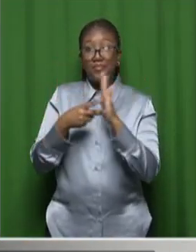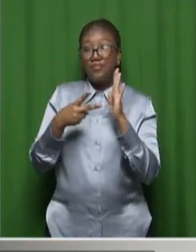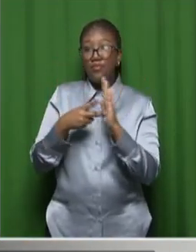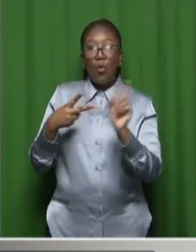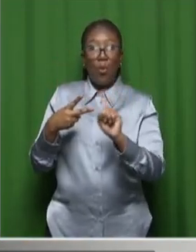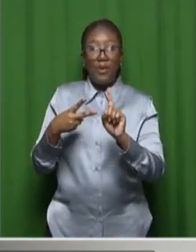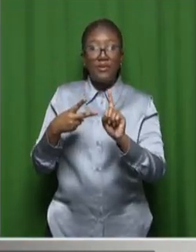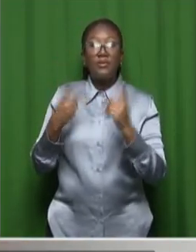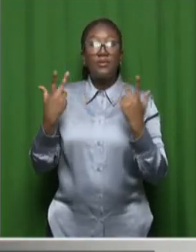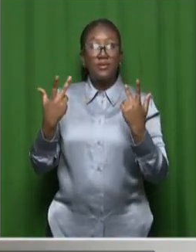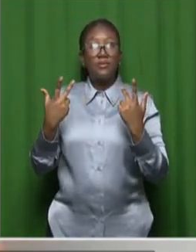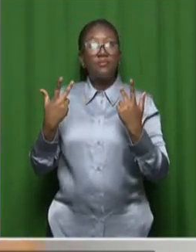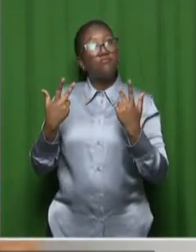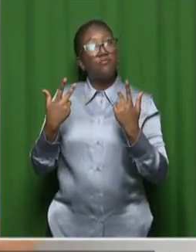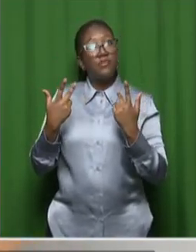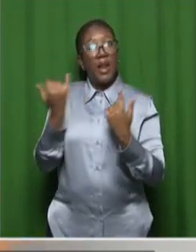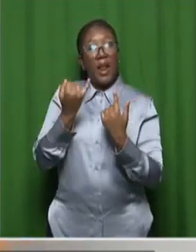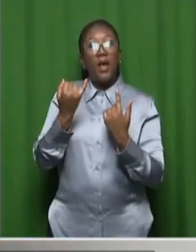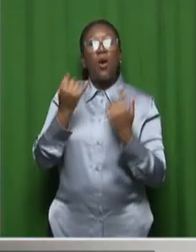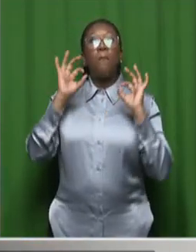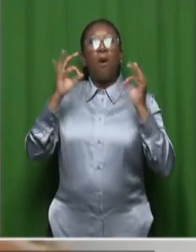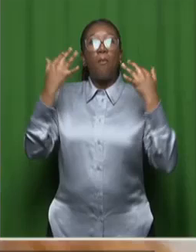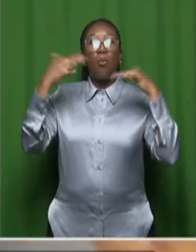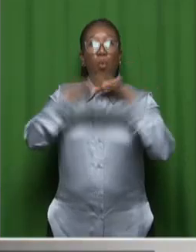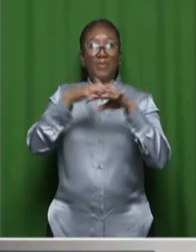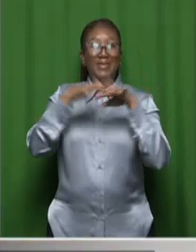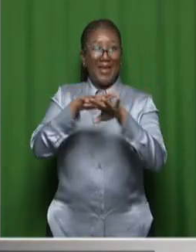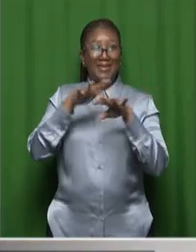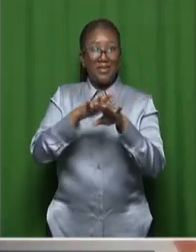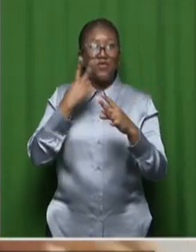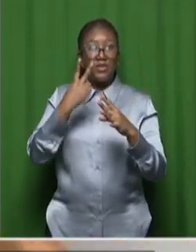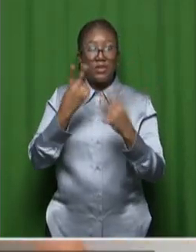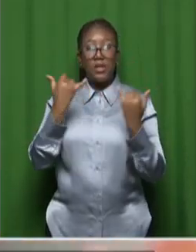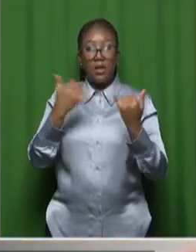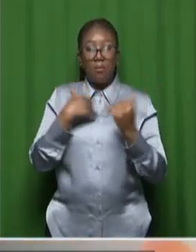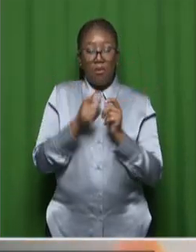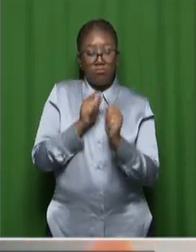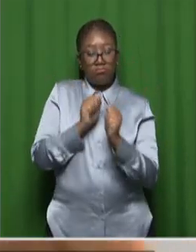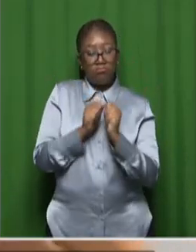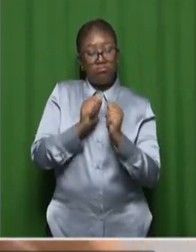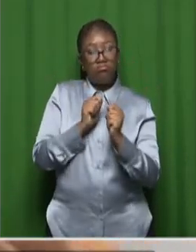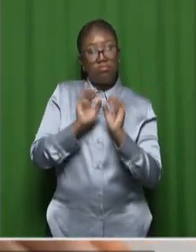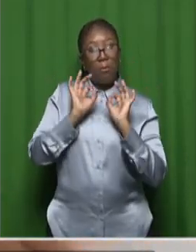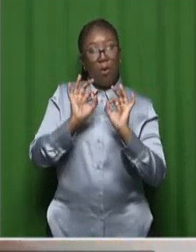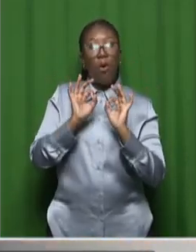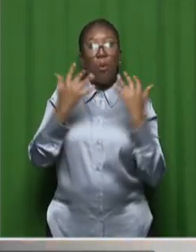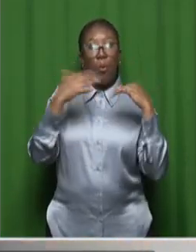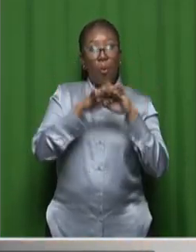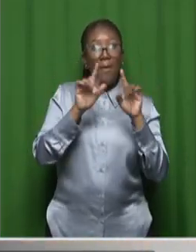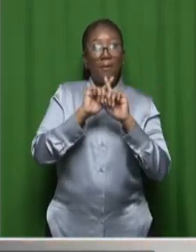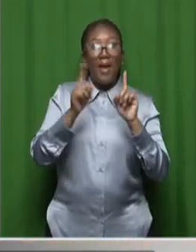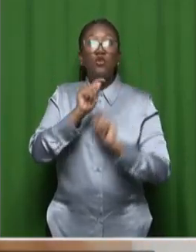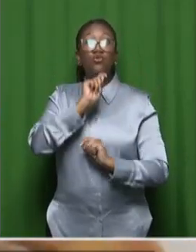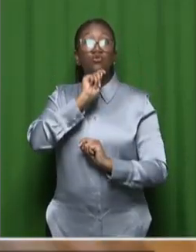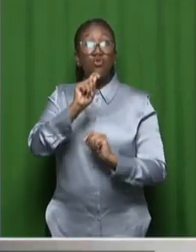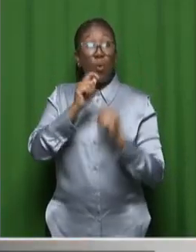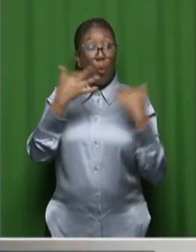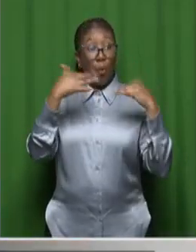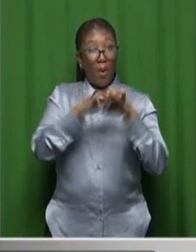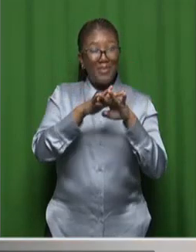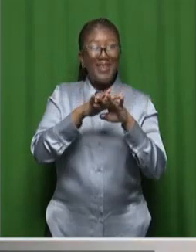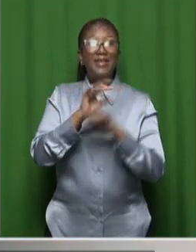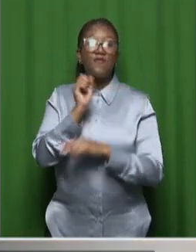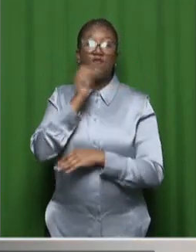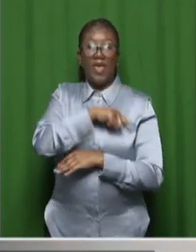acting as a legitimate website. Now, you think you're going to the proper website, not knowing that it's a mimic of the